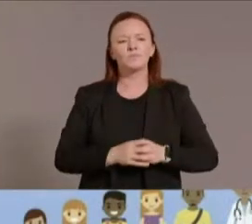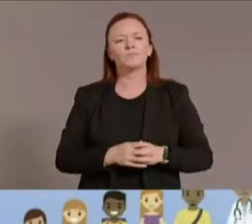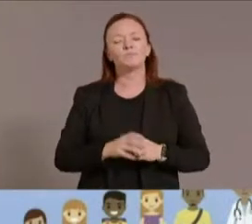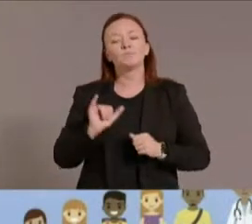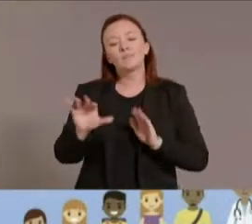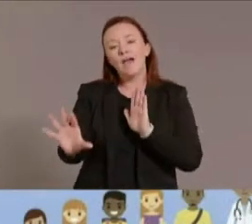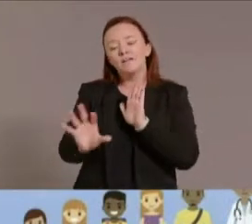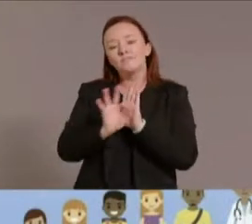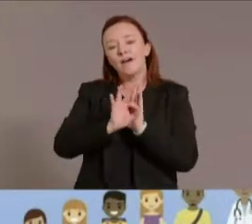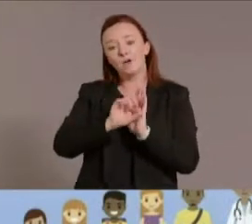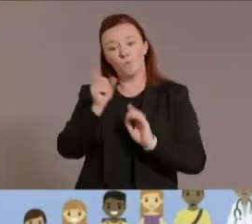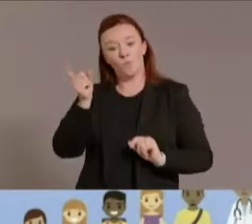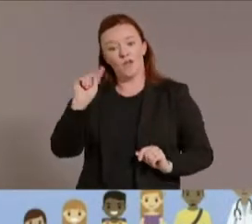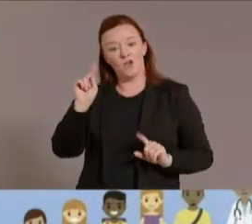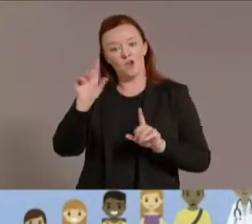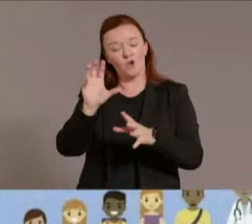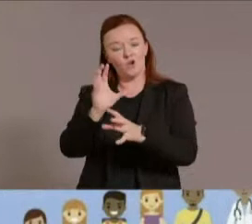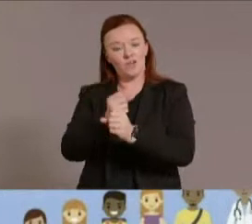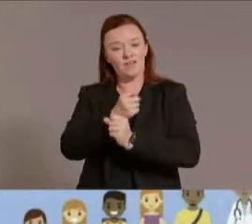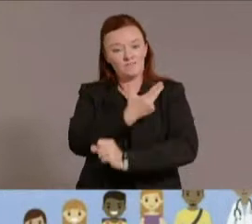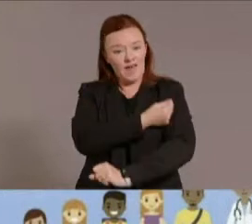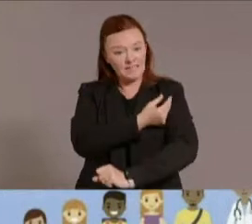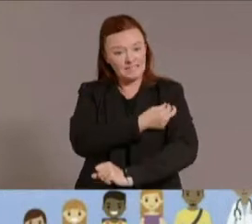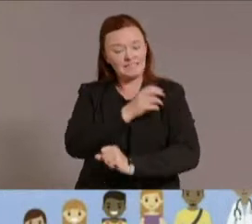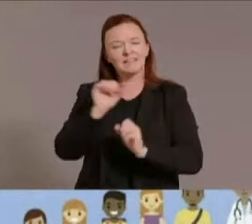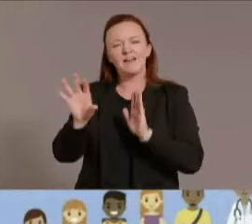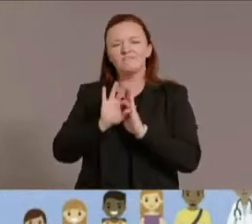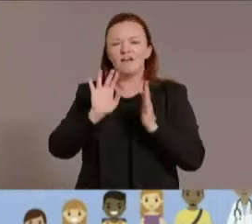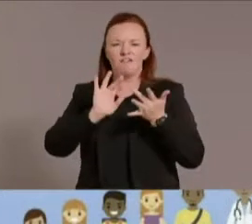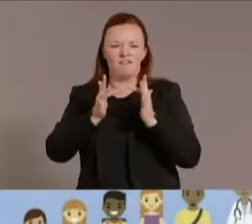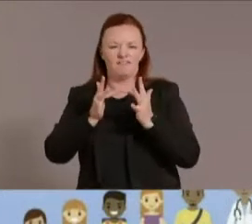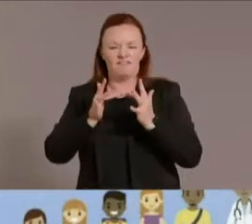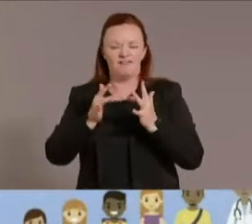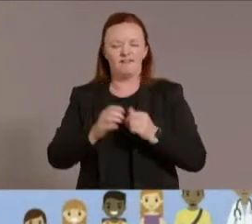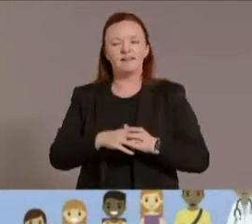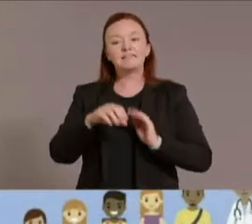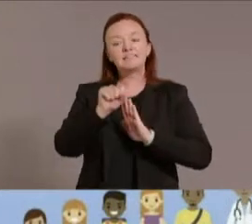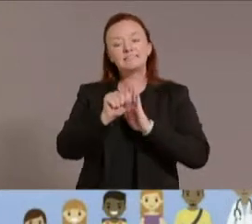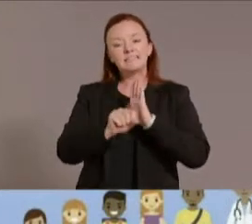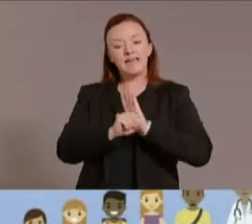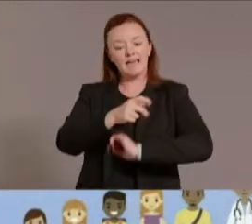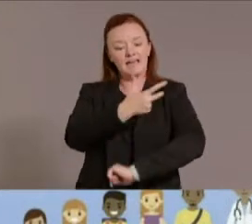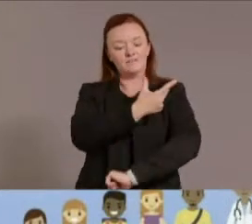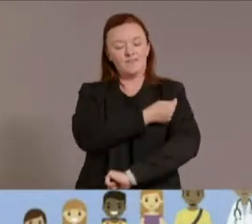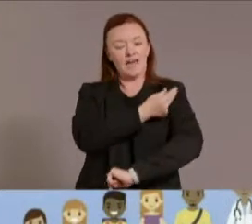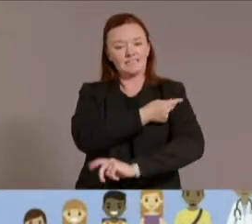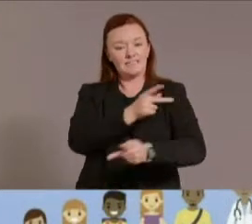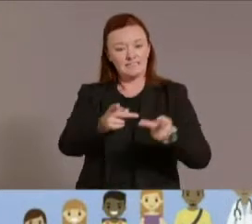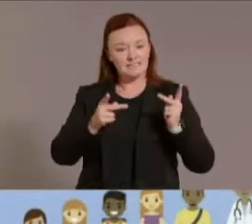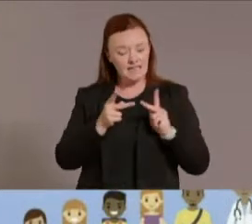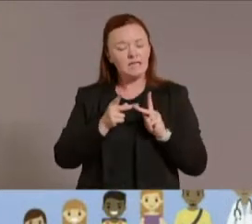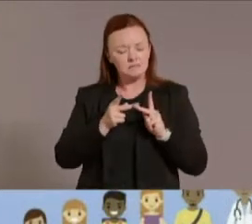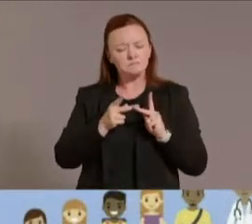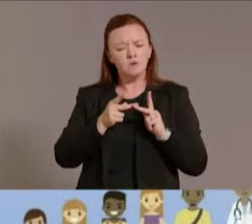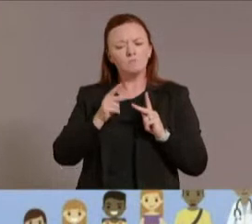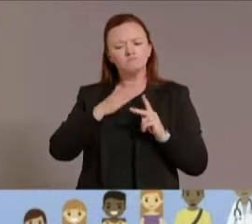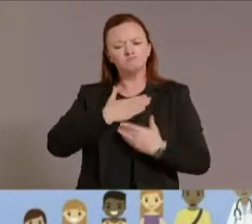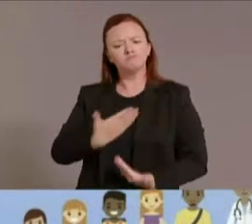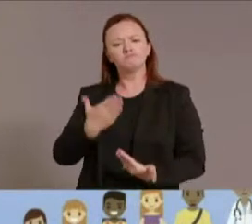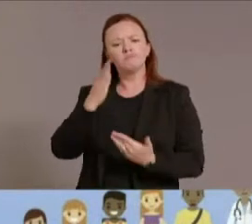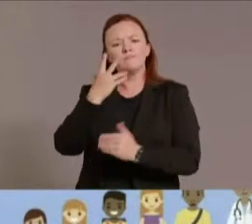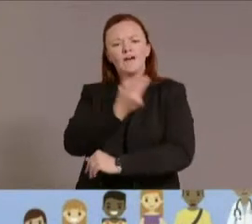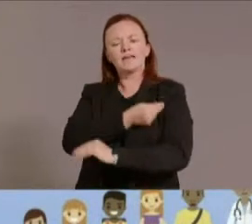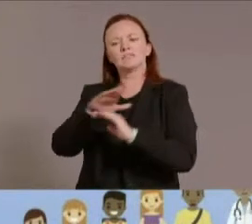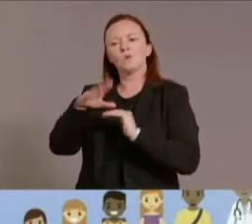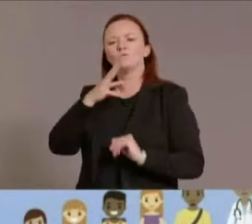vaccine locations. There are the state vaccination sites are available to vaccinate those that are 16 and